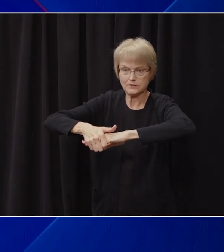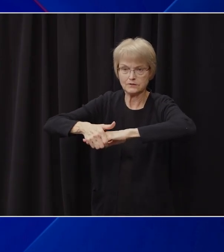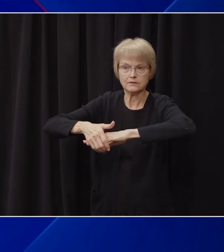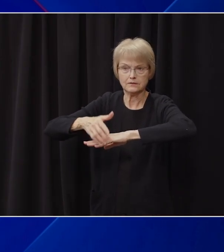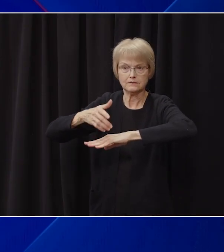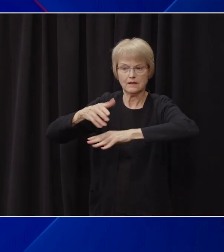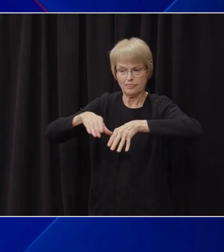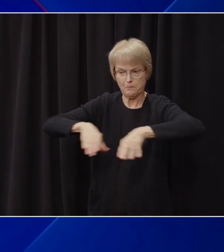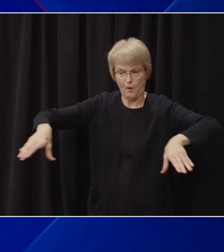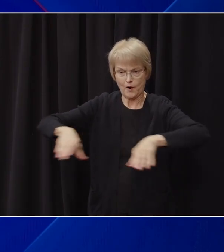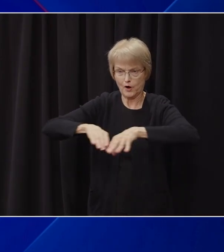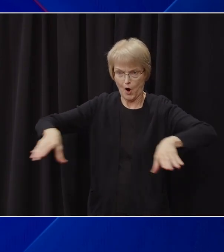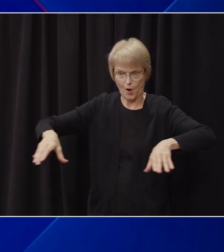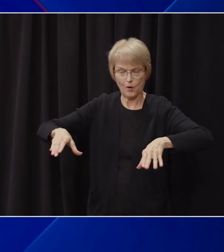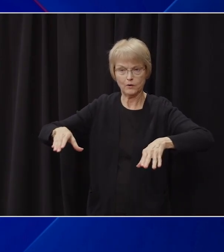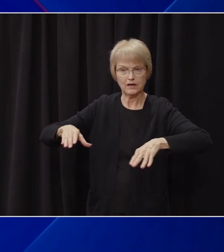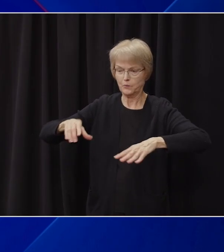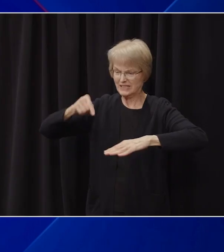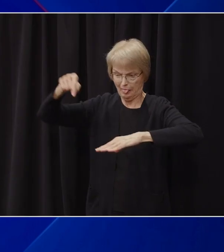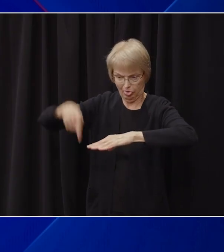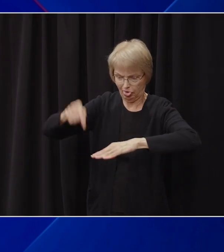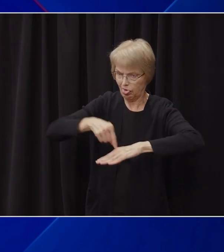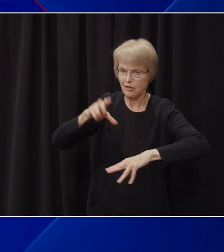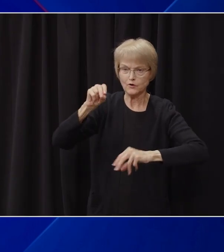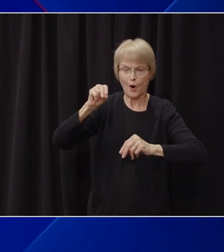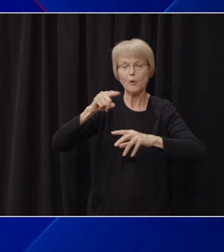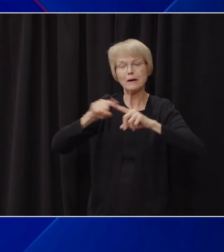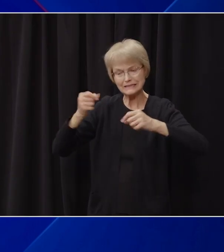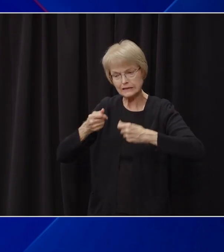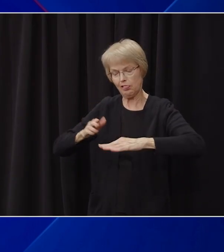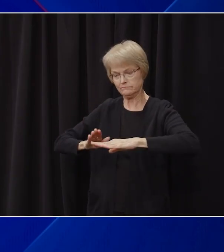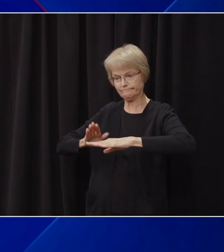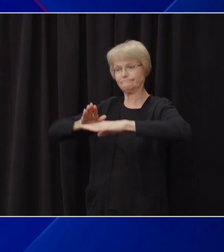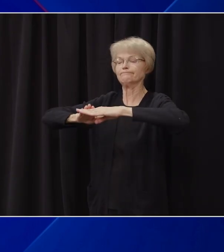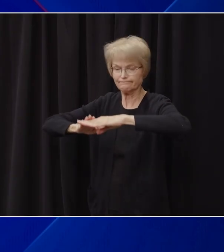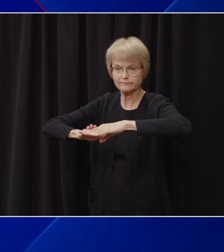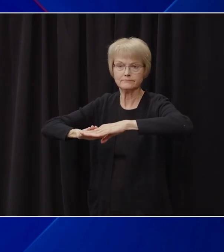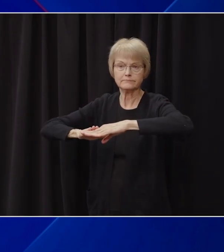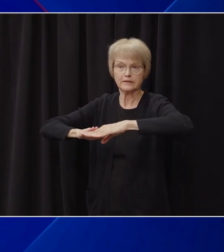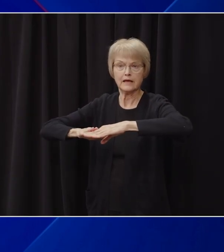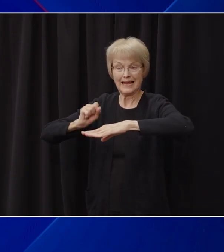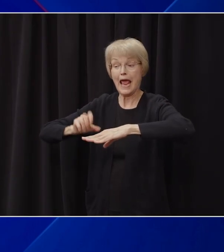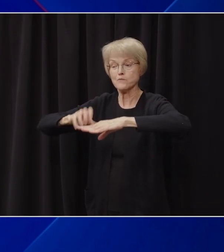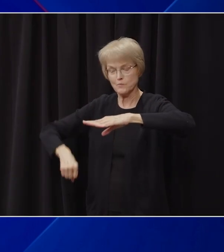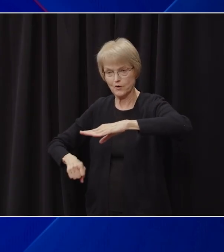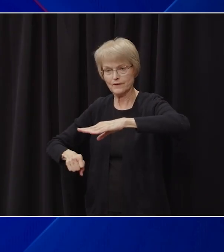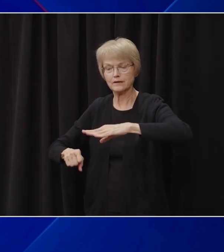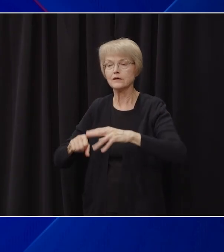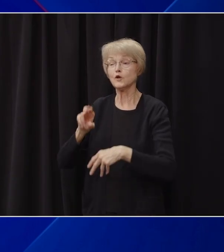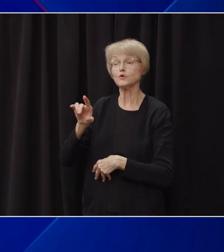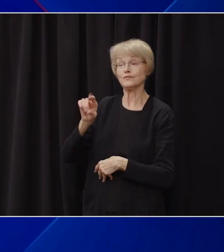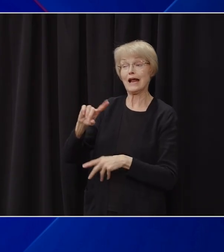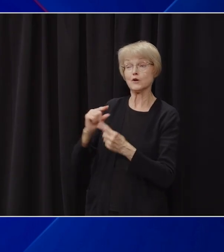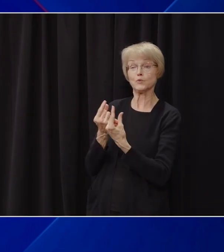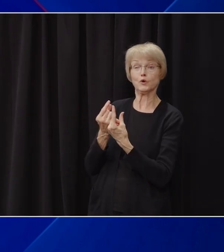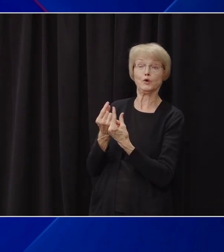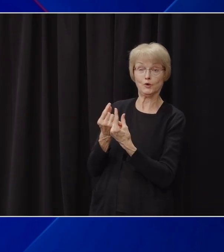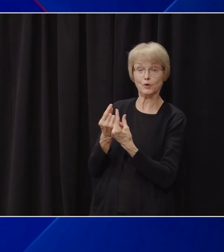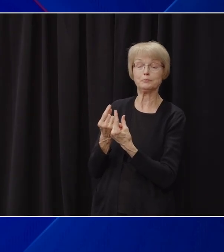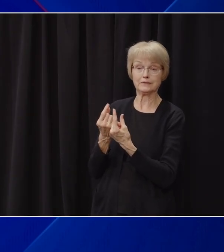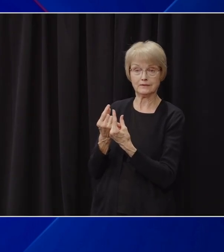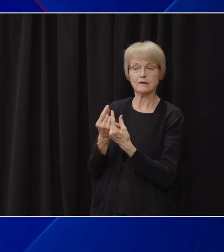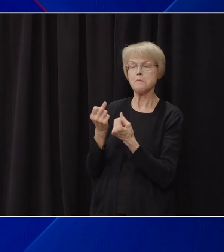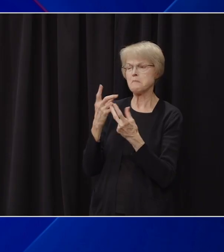of the historic fabric, but still provide the universal access. And we worked with the Universal Design Group, which included a lot